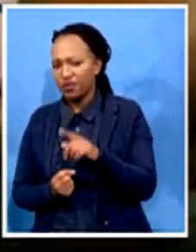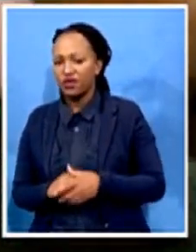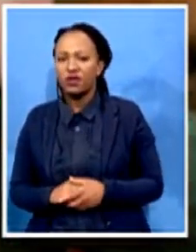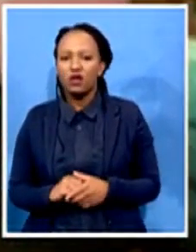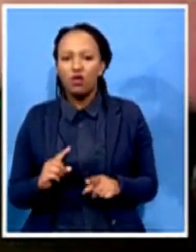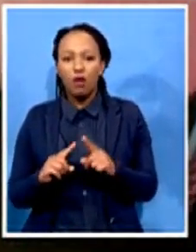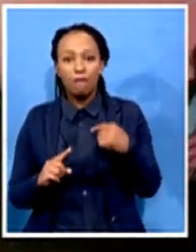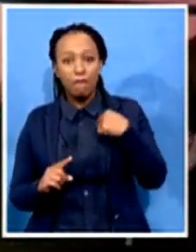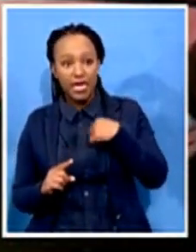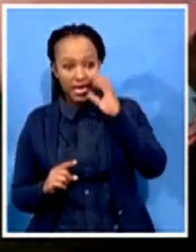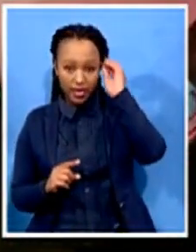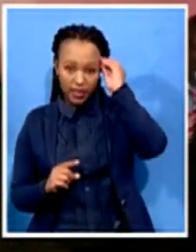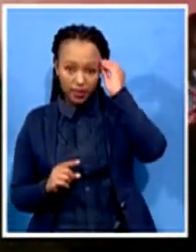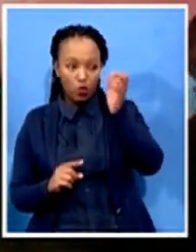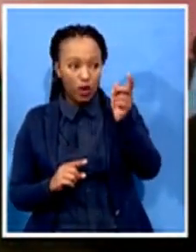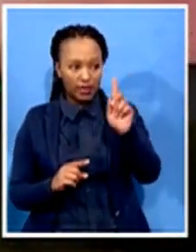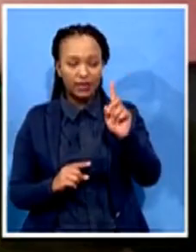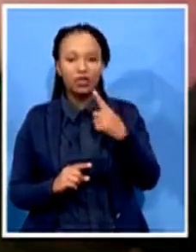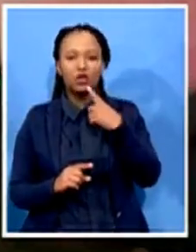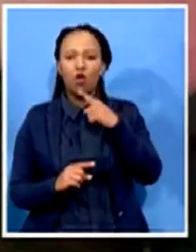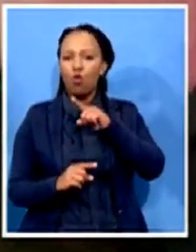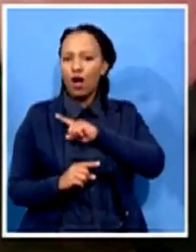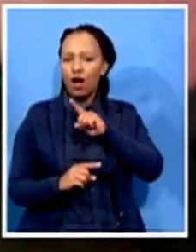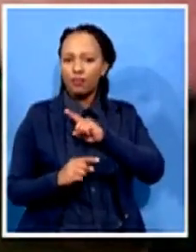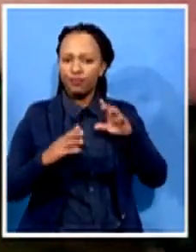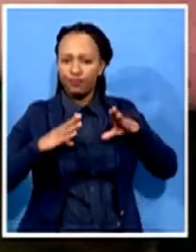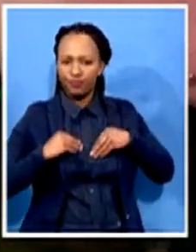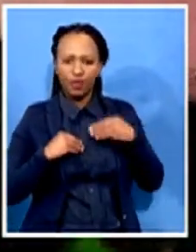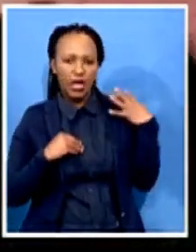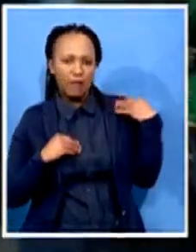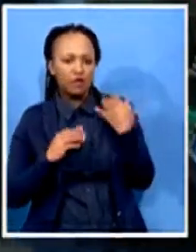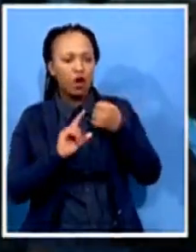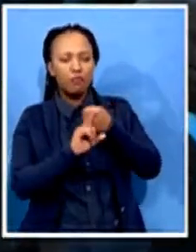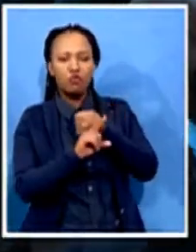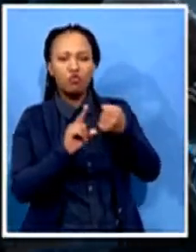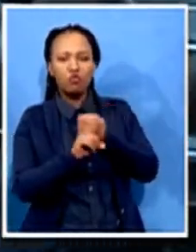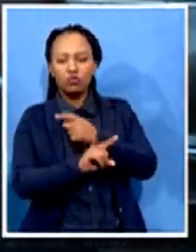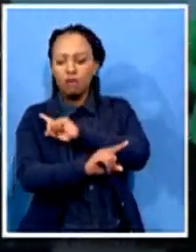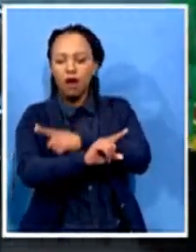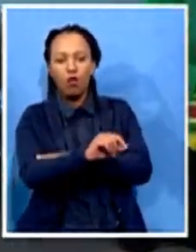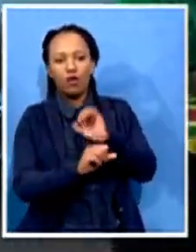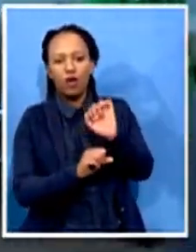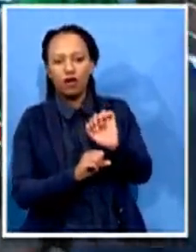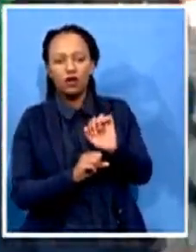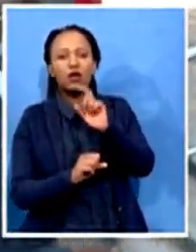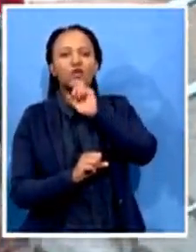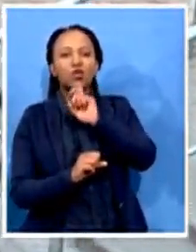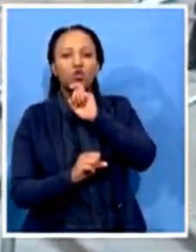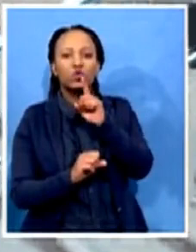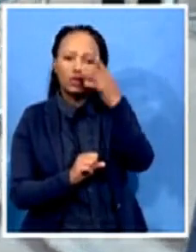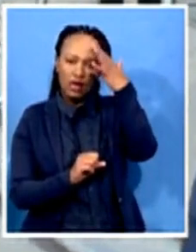do we allow a minister to abuse her power and use the state resources for private visits?